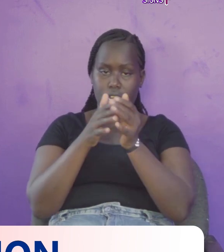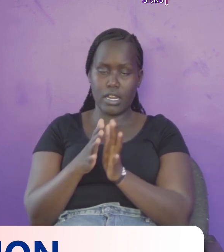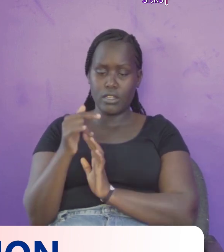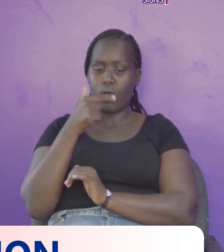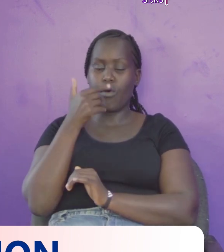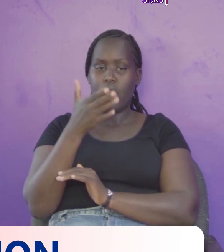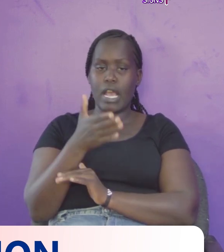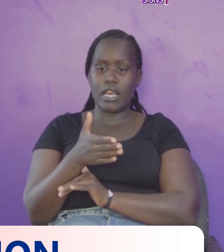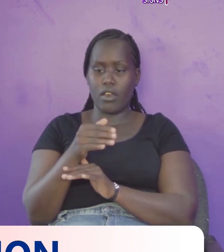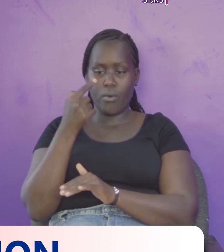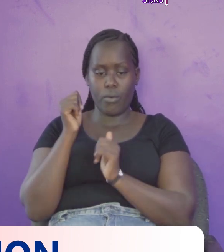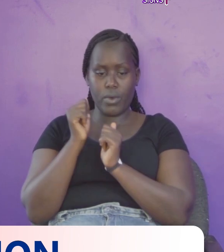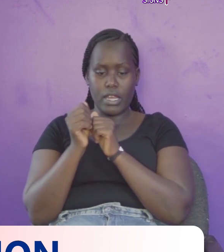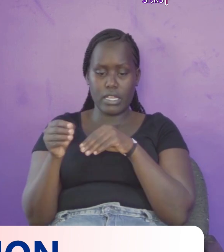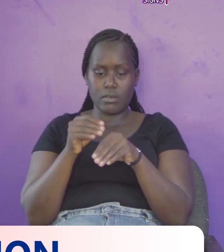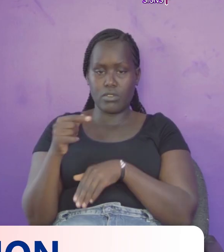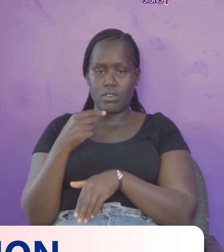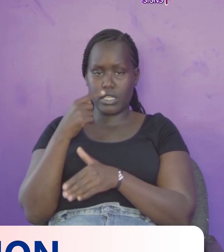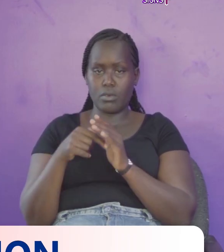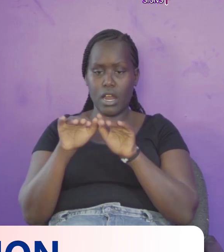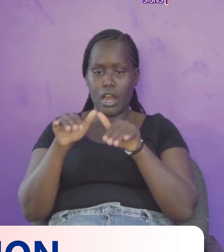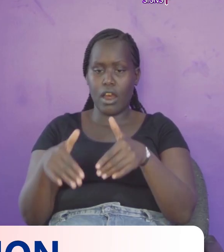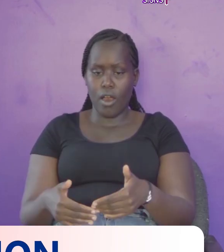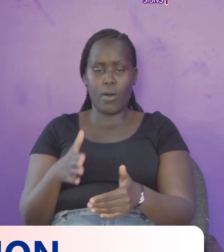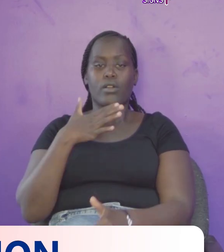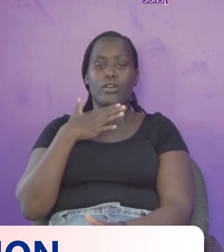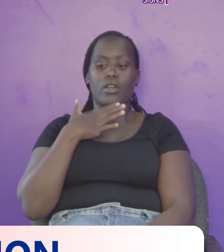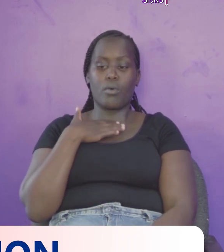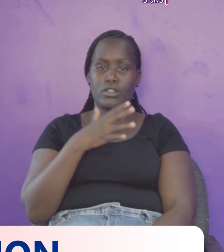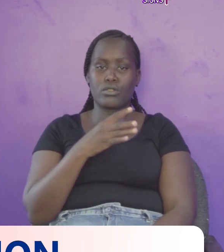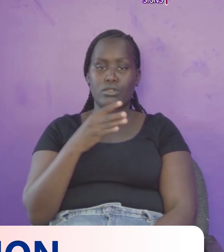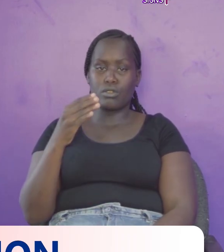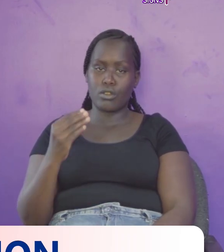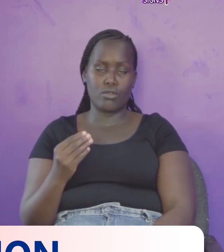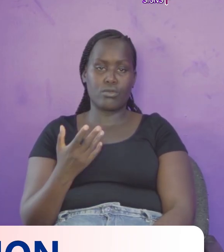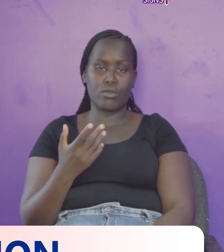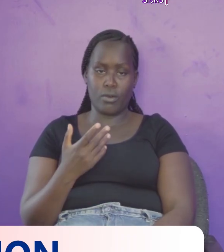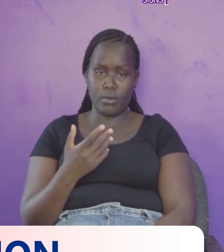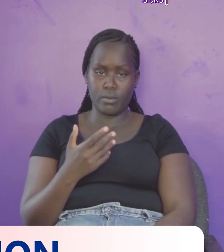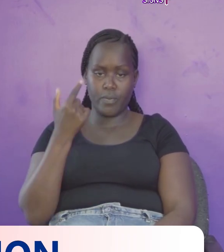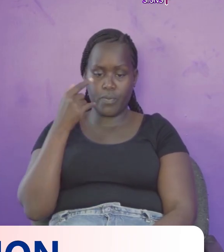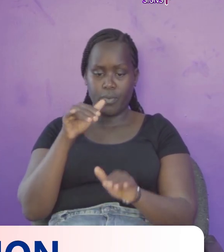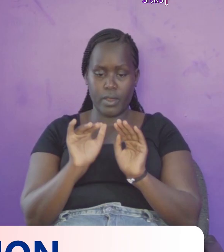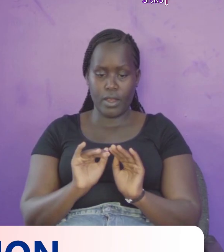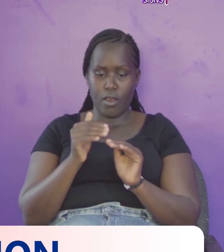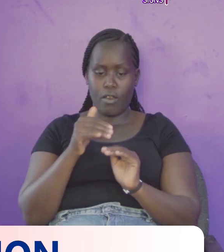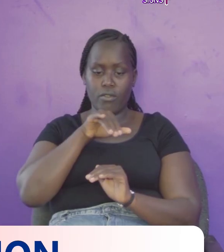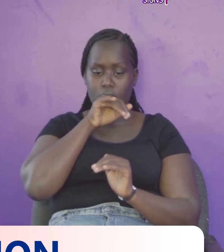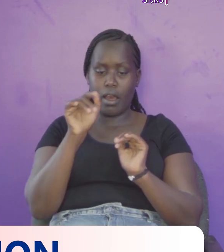there were disabilities. They said vile walitamani tu kwenda tu kwa matanga ya baba, but